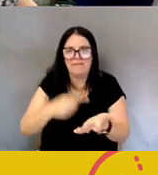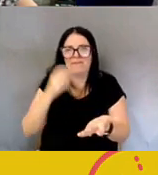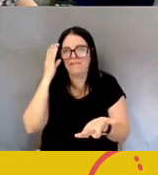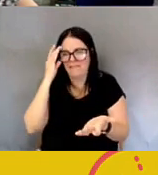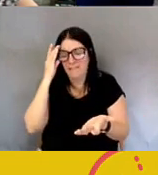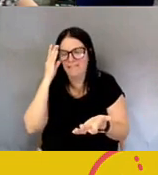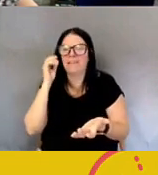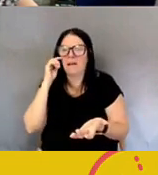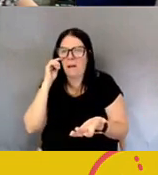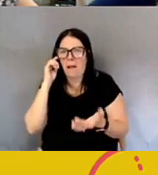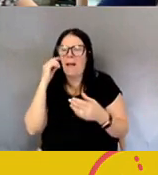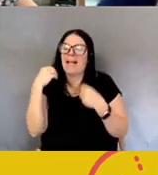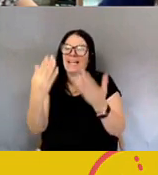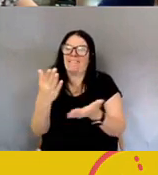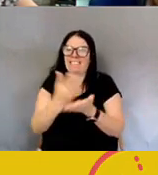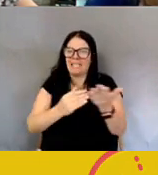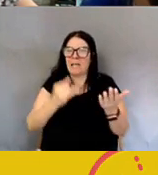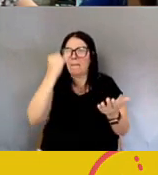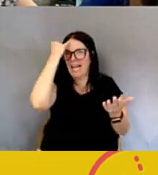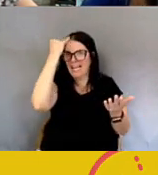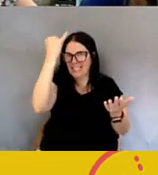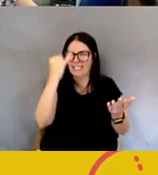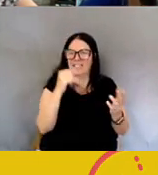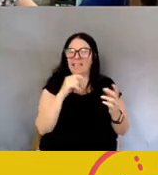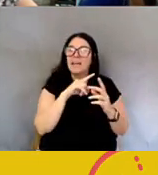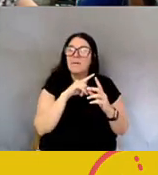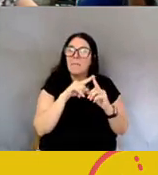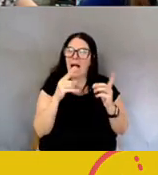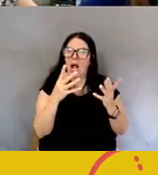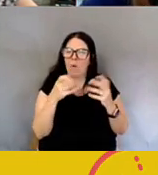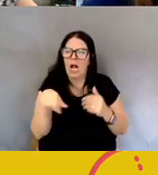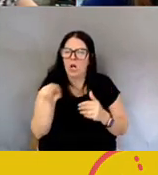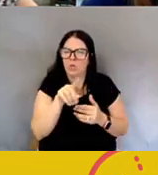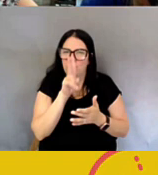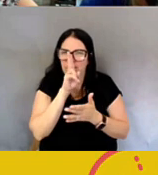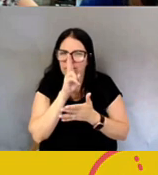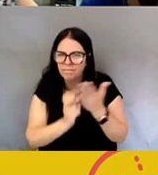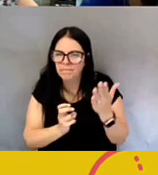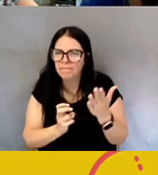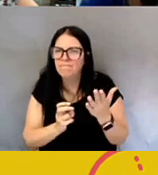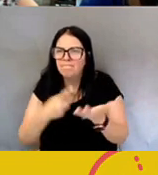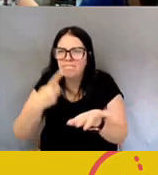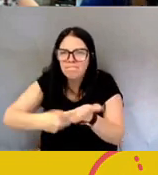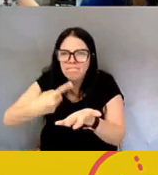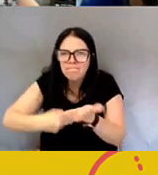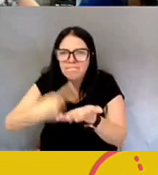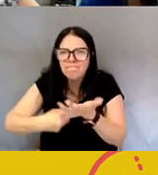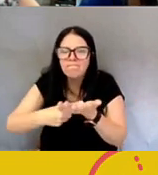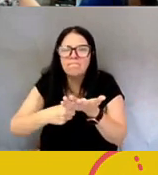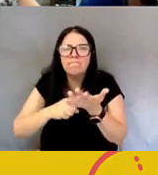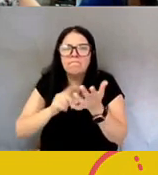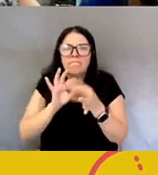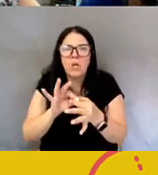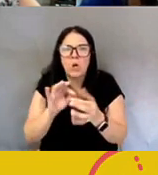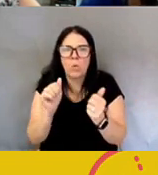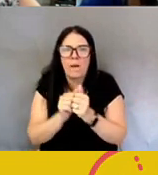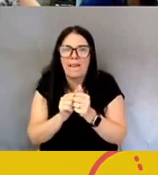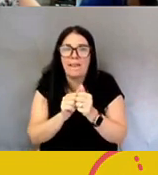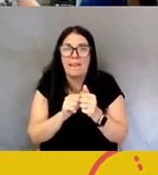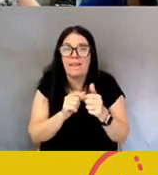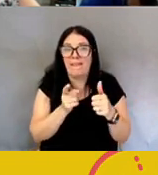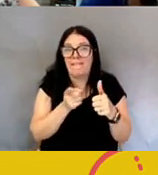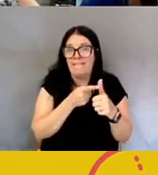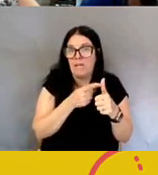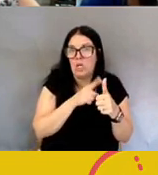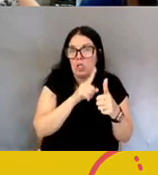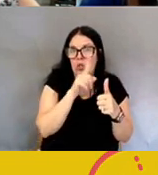umbrella level ideas, but I'd like you to dive into the first guiding question